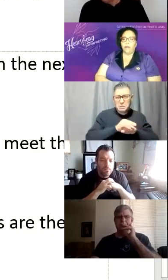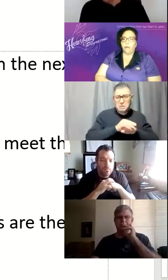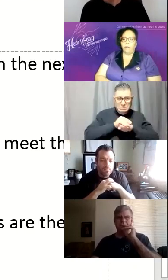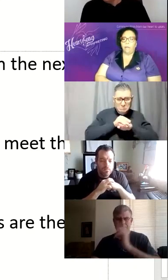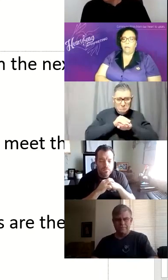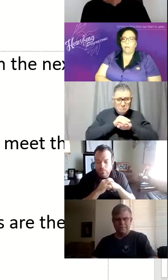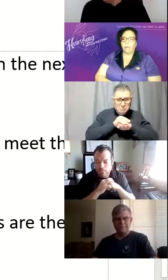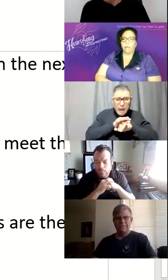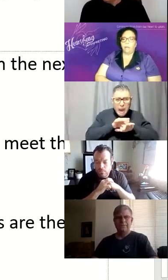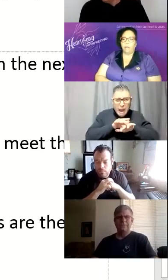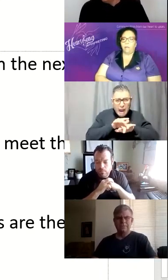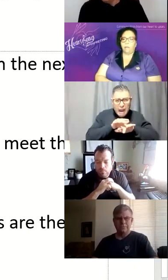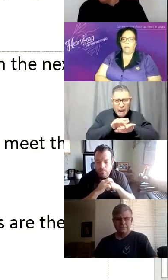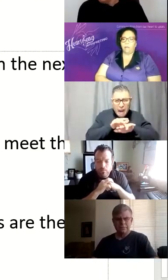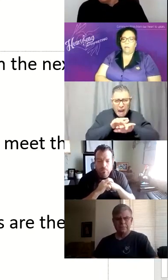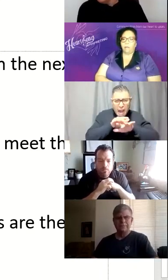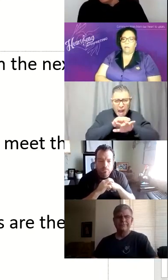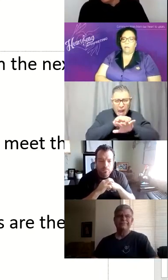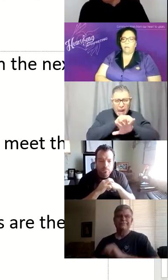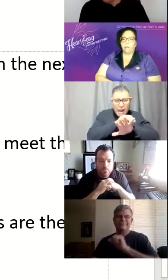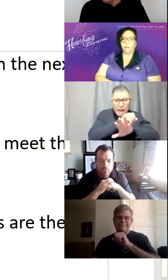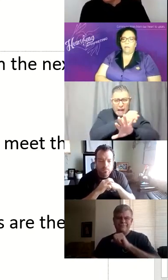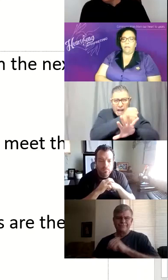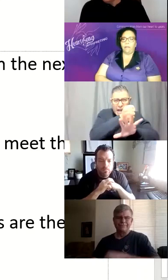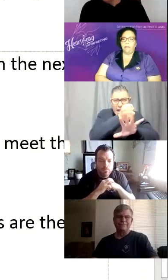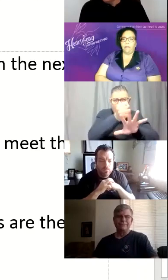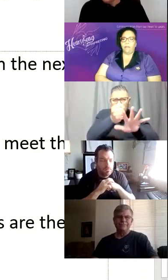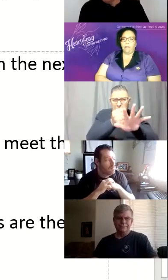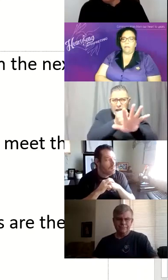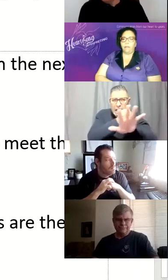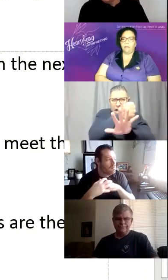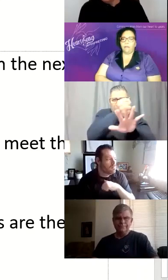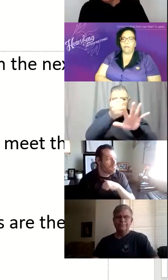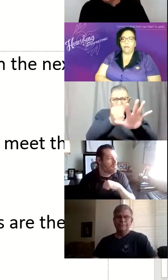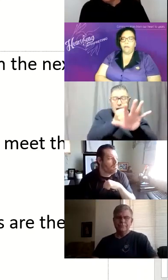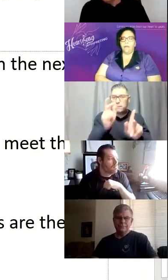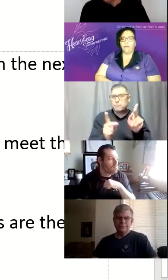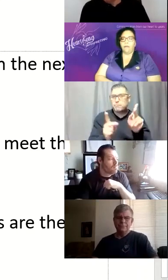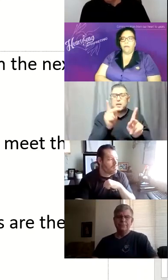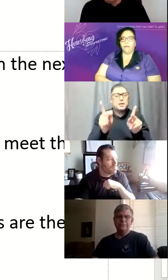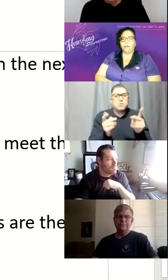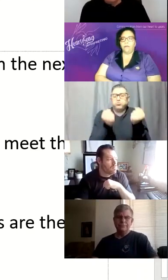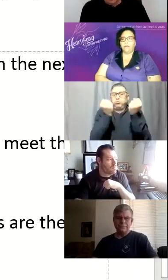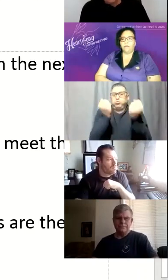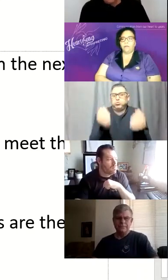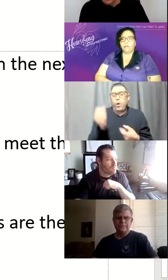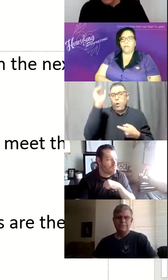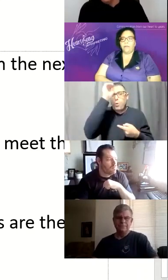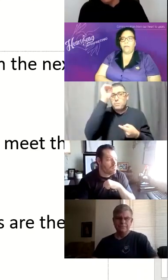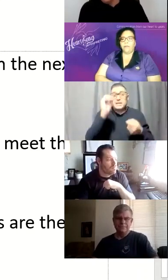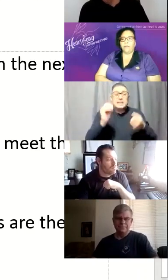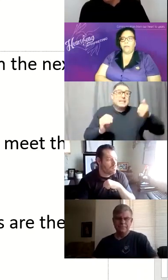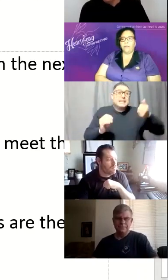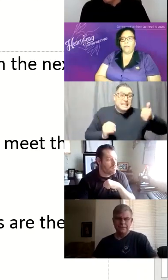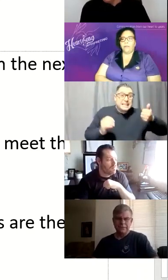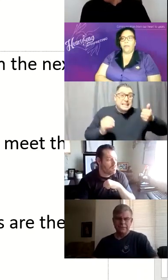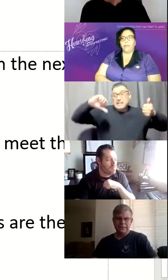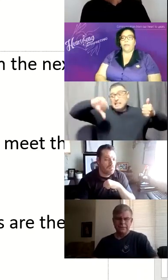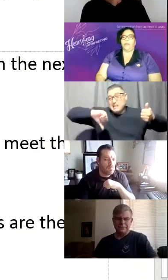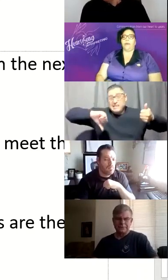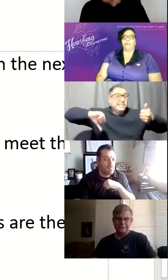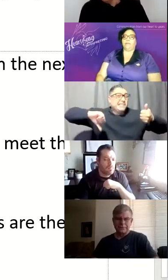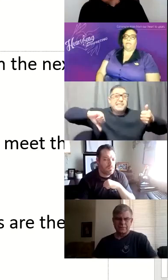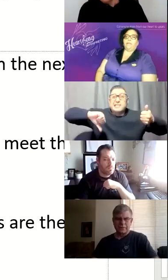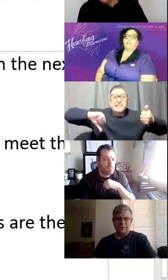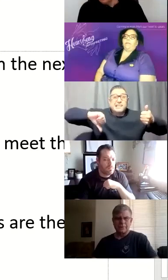that I honestly, I don't have a strong opinion one way or the other yet. I